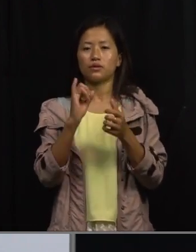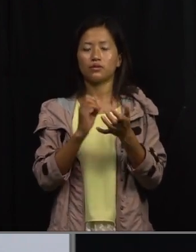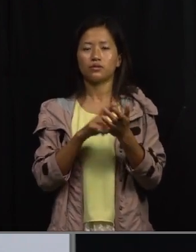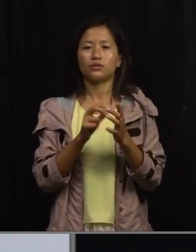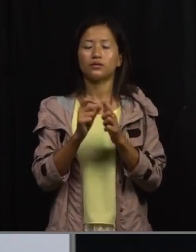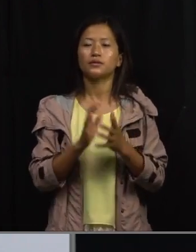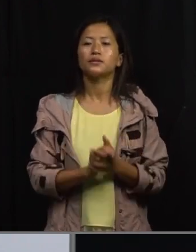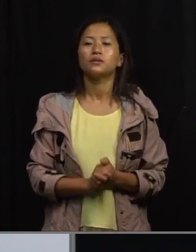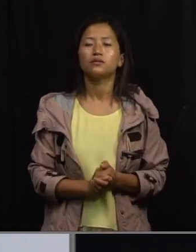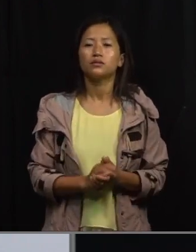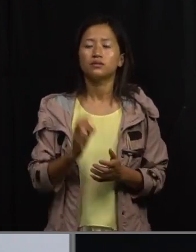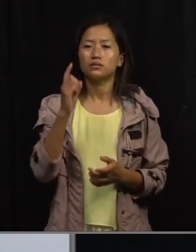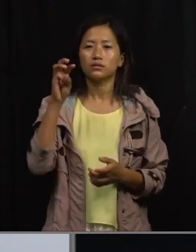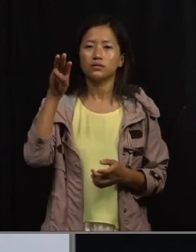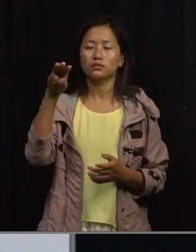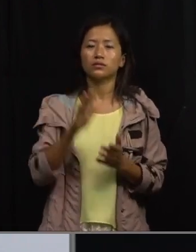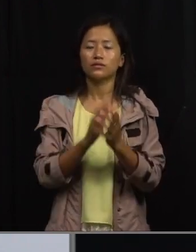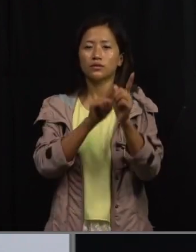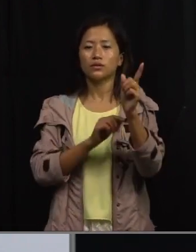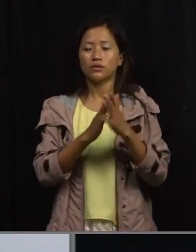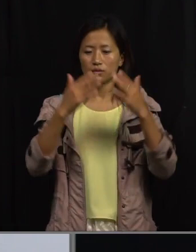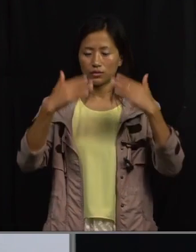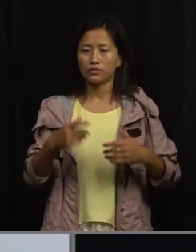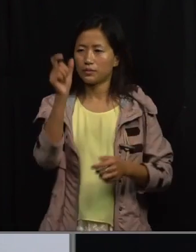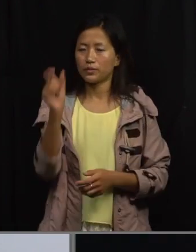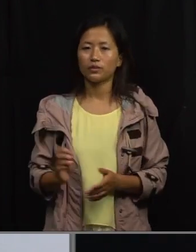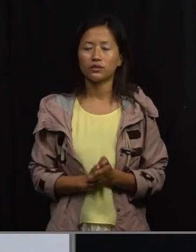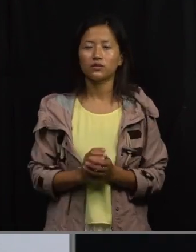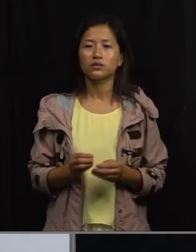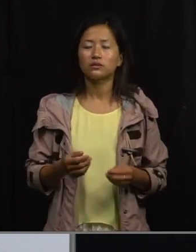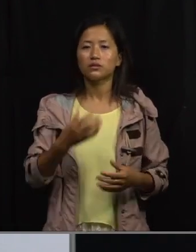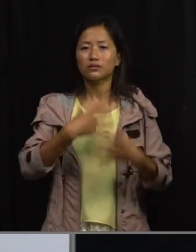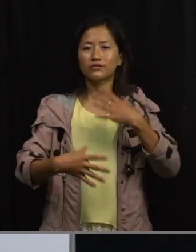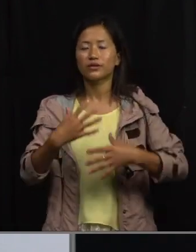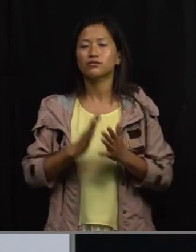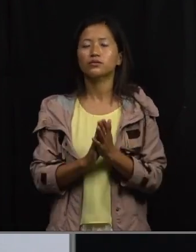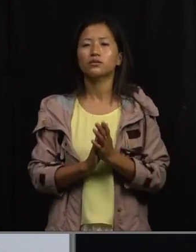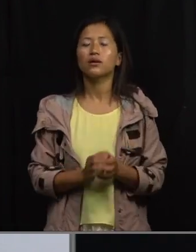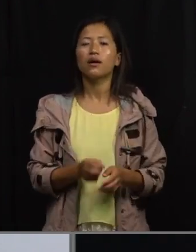Okay, so for thousands of years, humans, they survived through hunting and gathering.